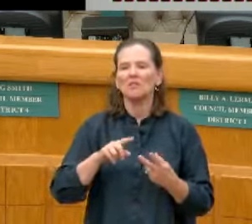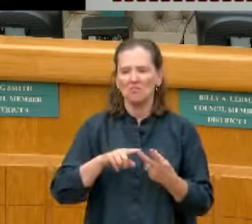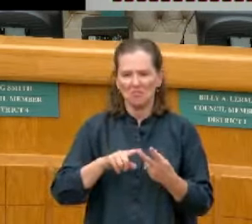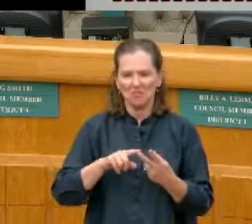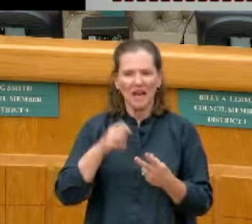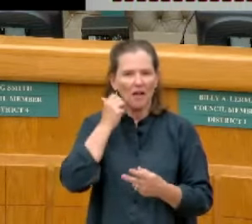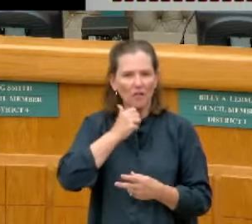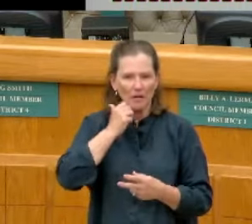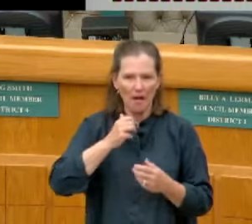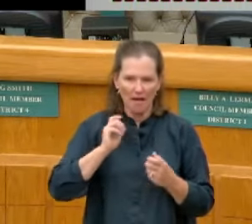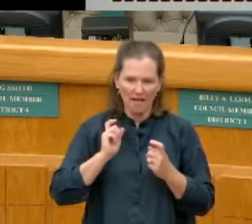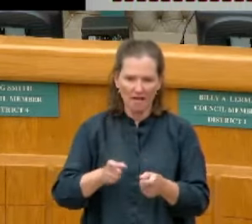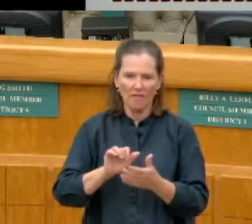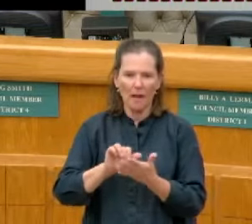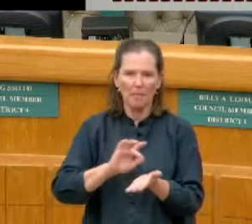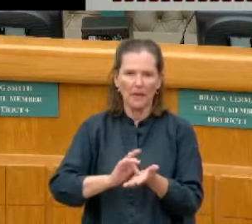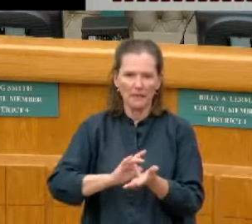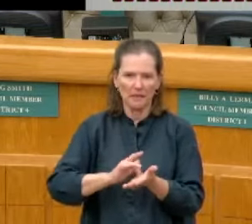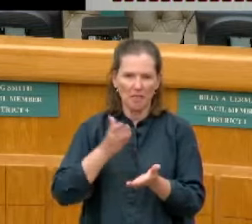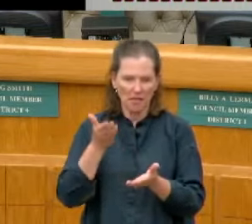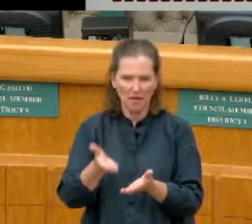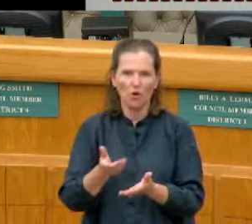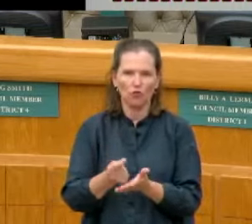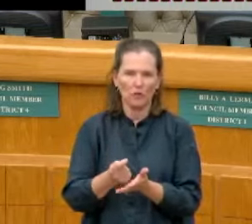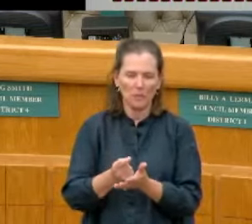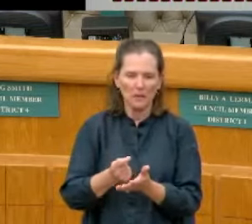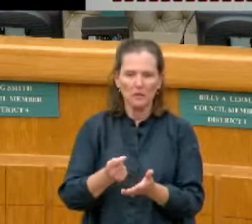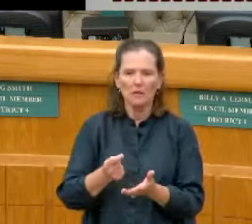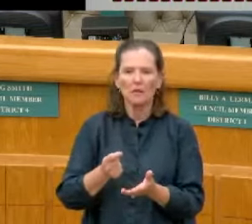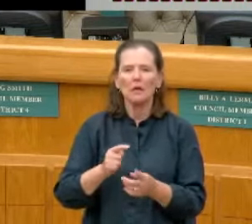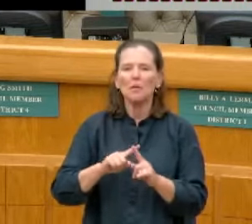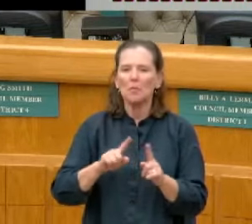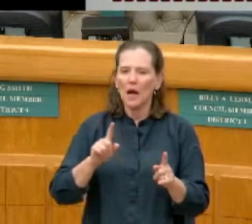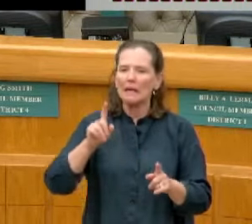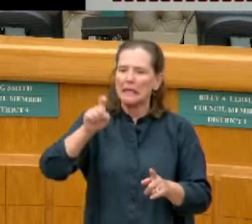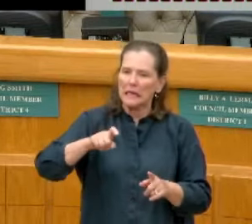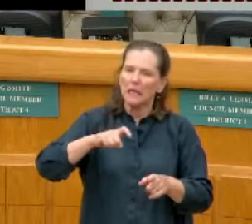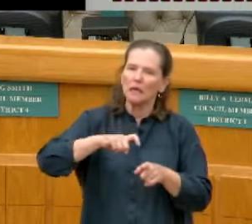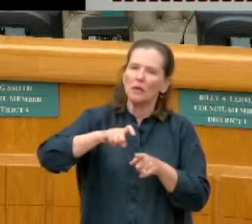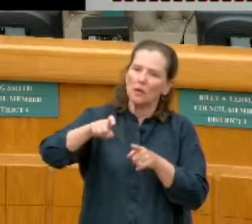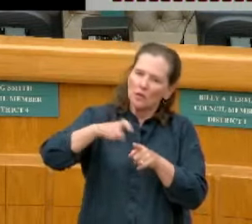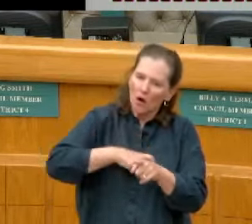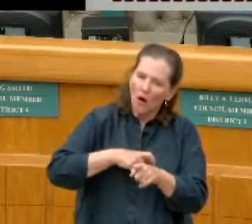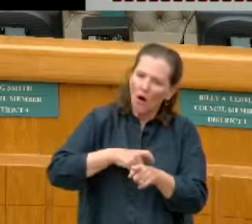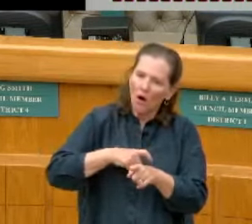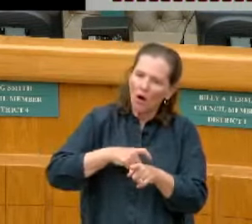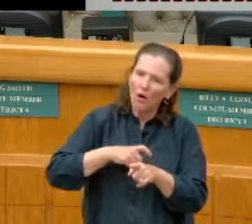because they only allow us so many walk-ins and only at certain hours of the day. So